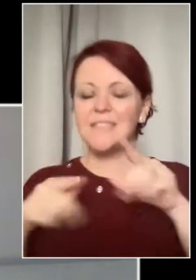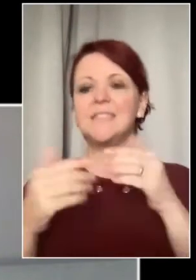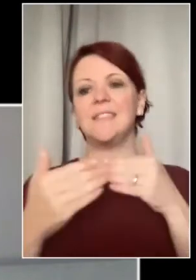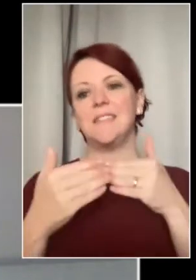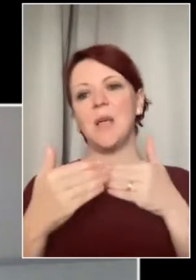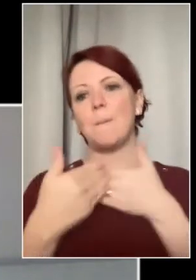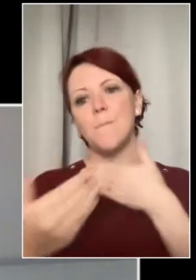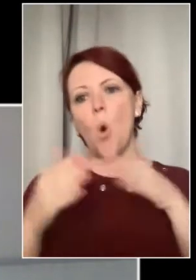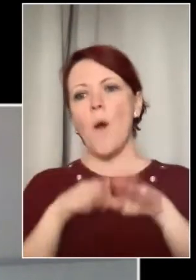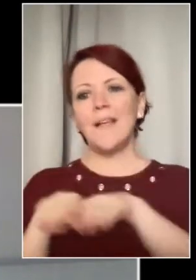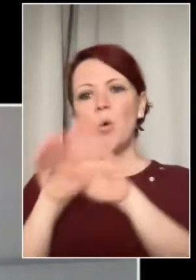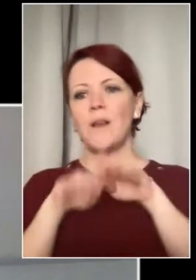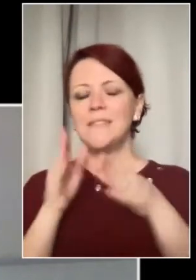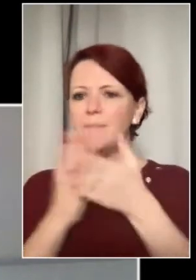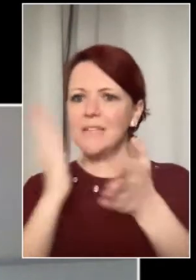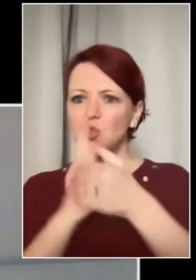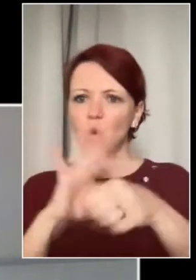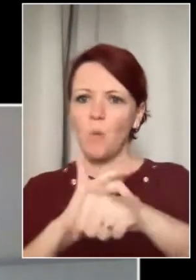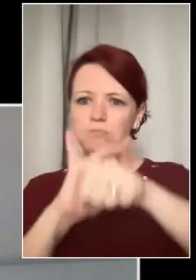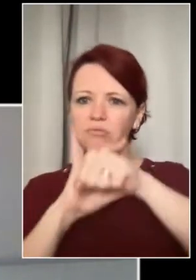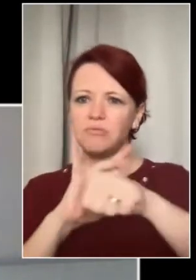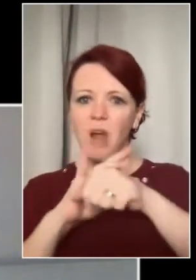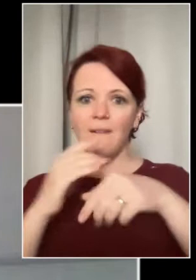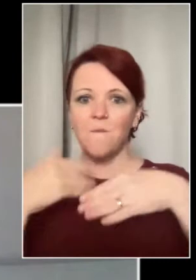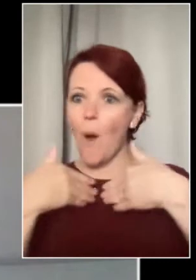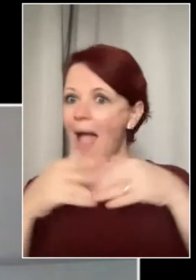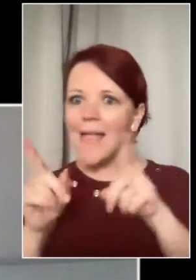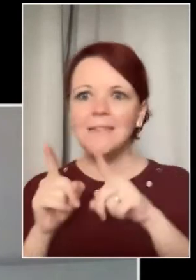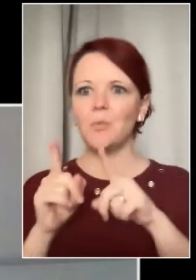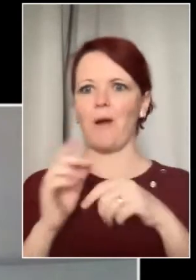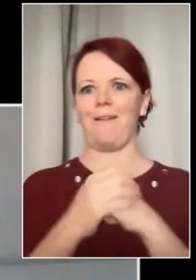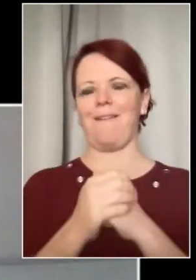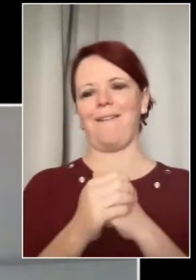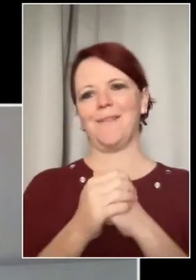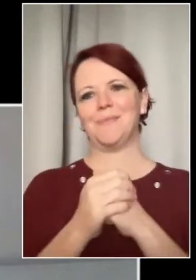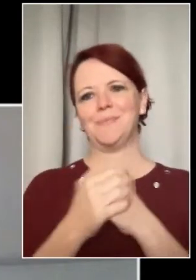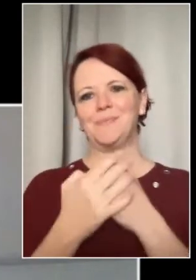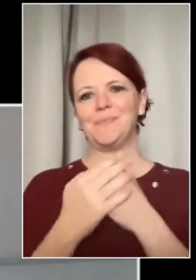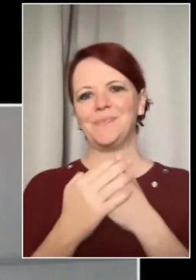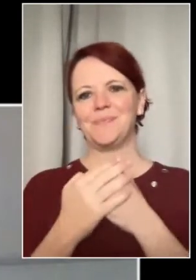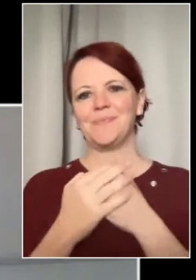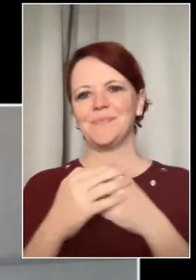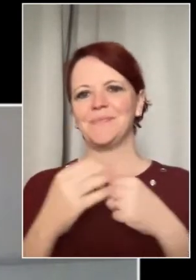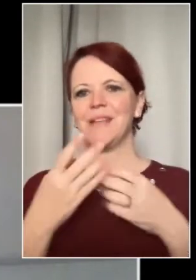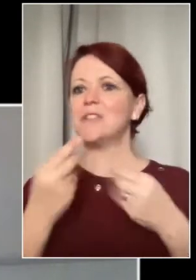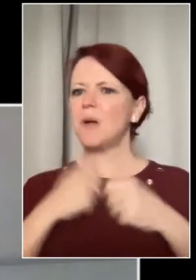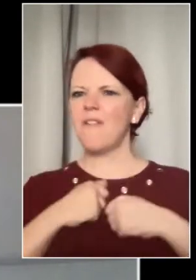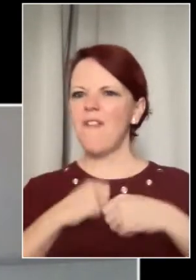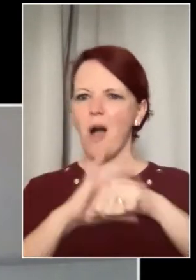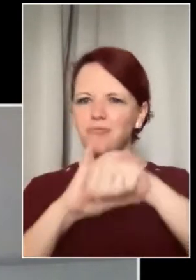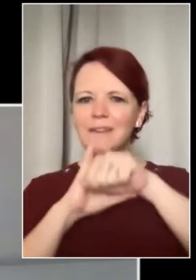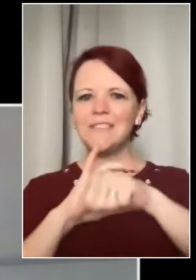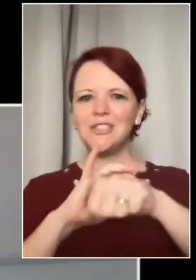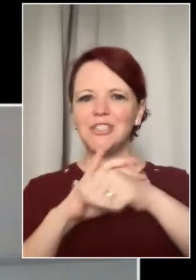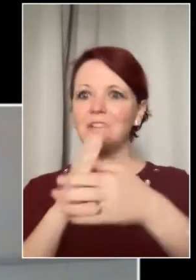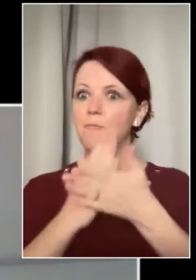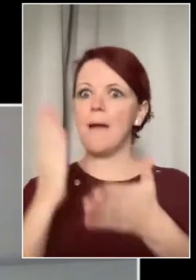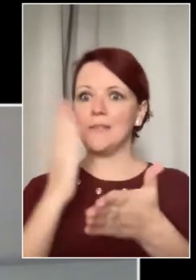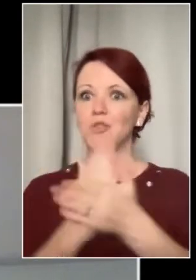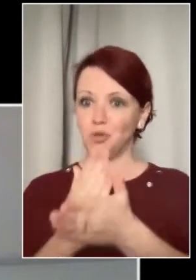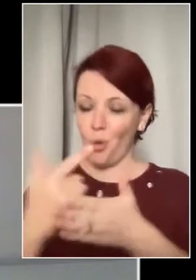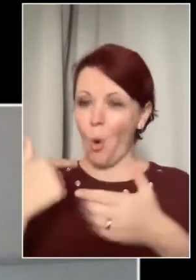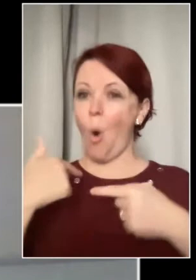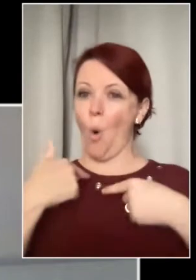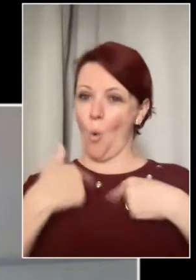for everybody. And I can tell you, our apprentices really keep us on our toes as well, in terms of making sure that we deliver the